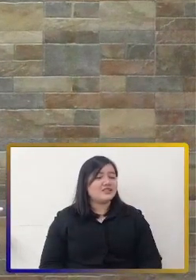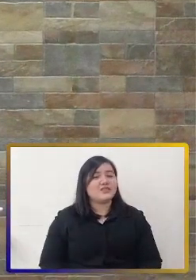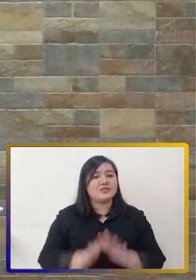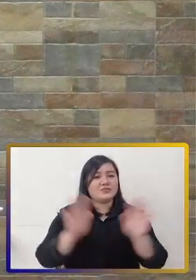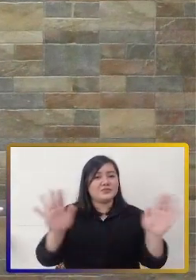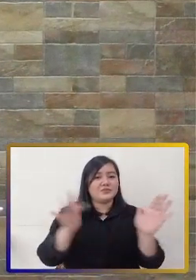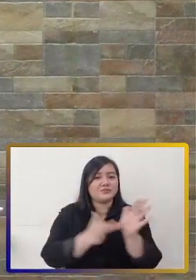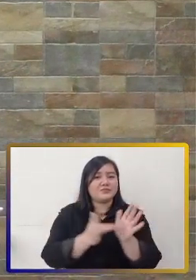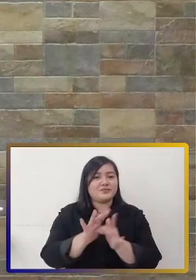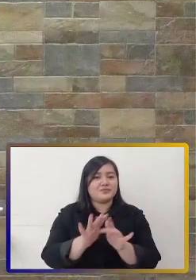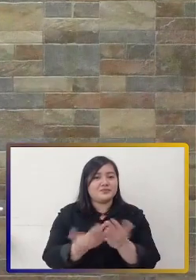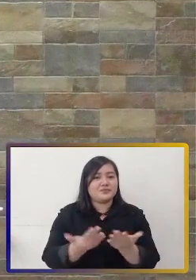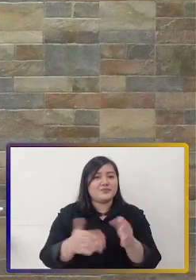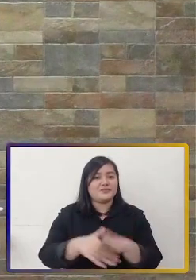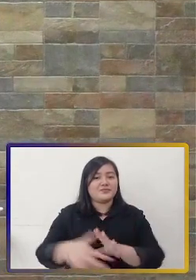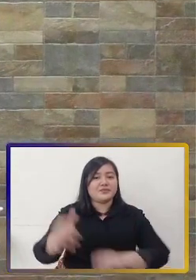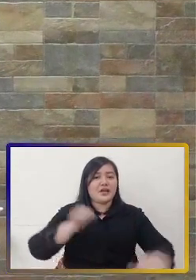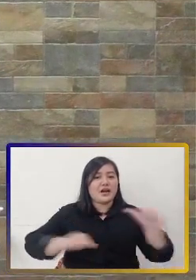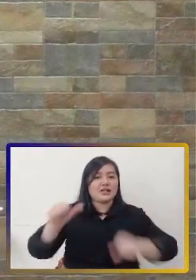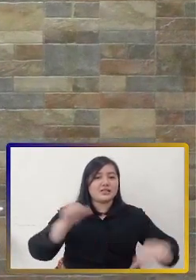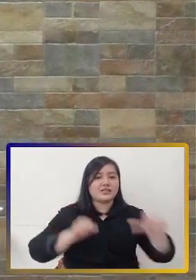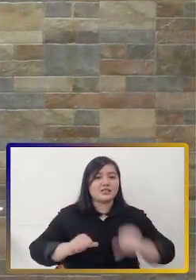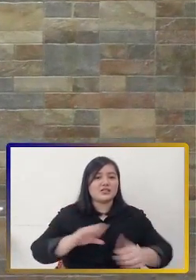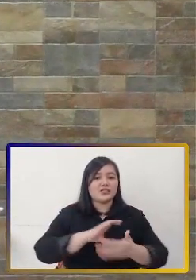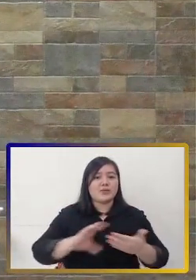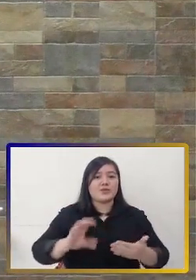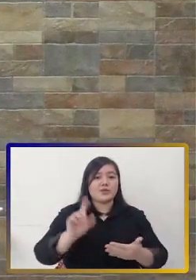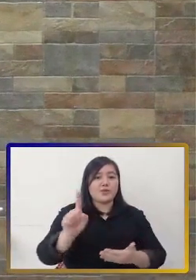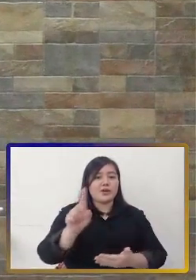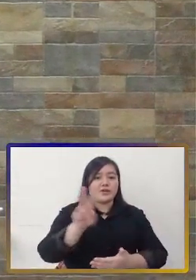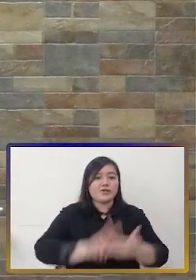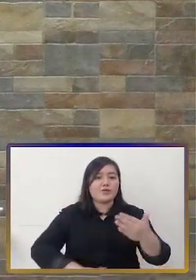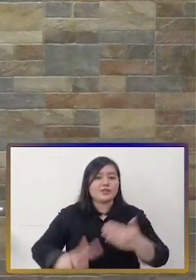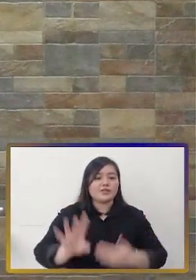Acts chapter 1, verse number 8.